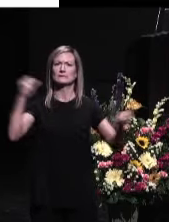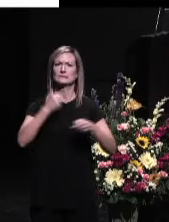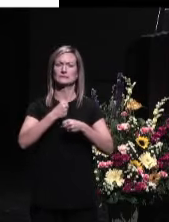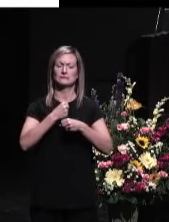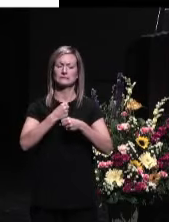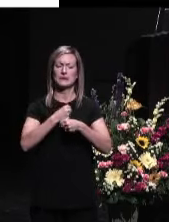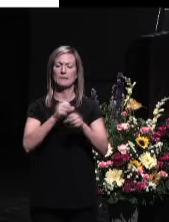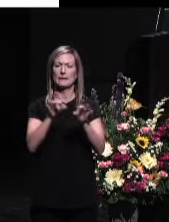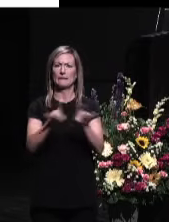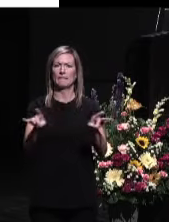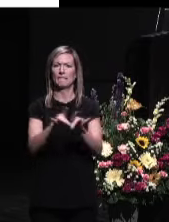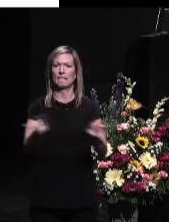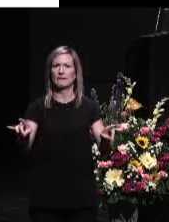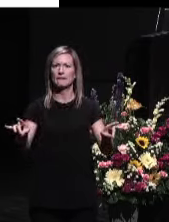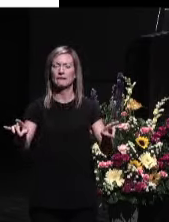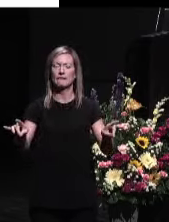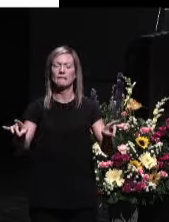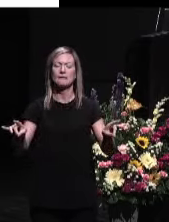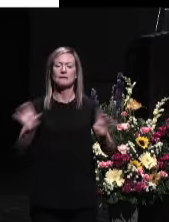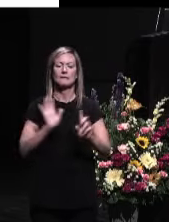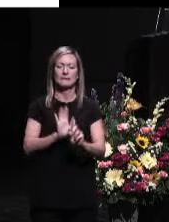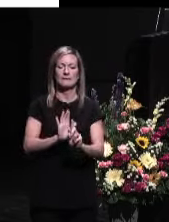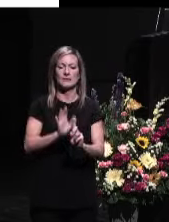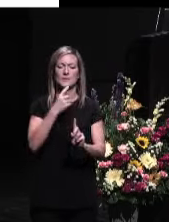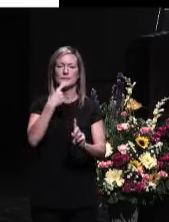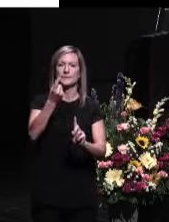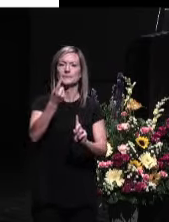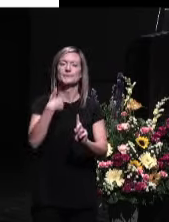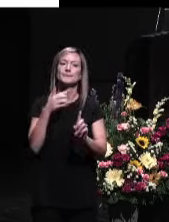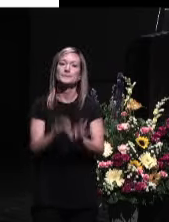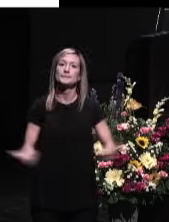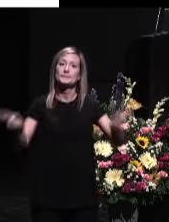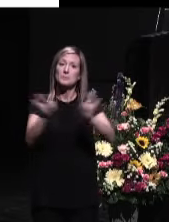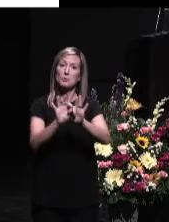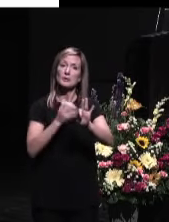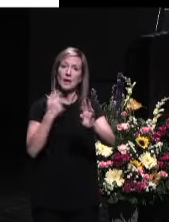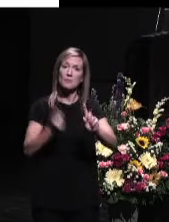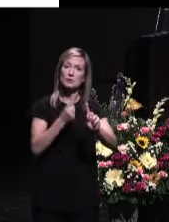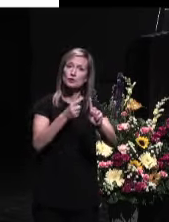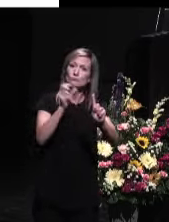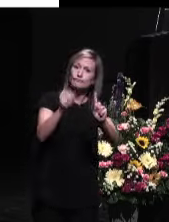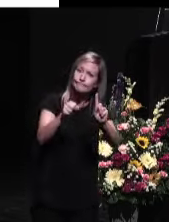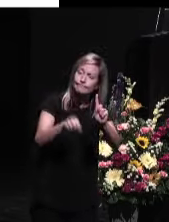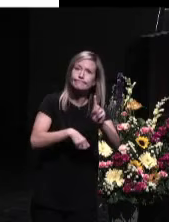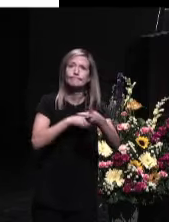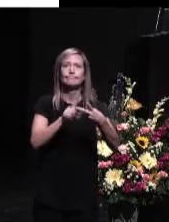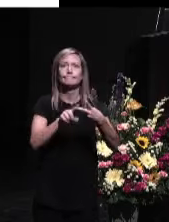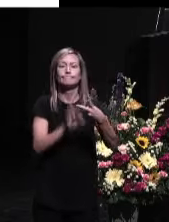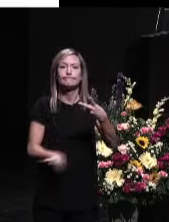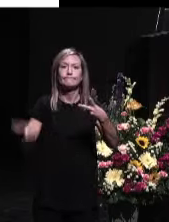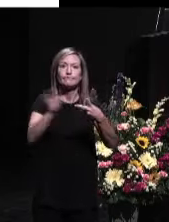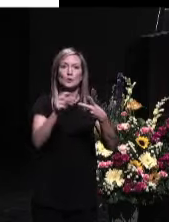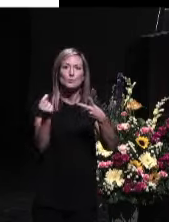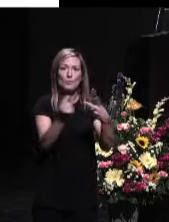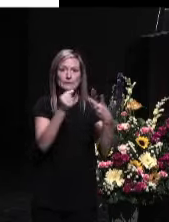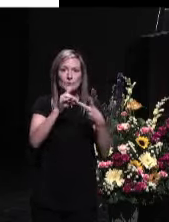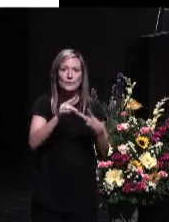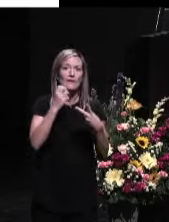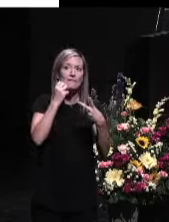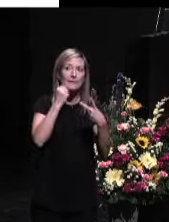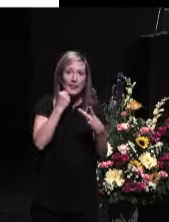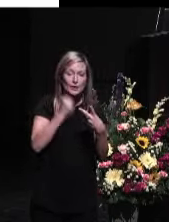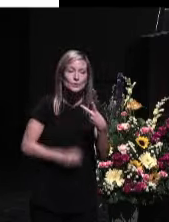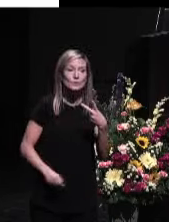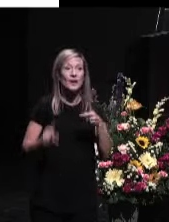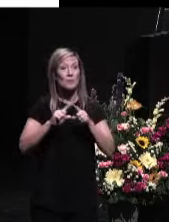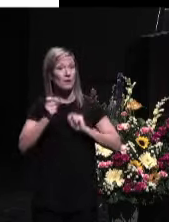but I've kind of converted it. And his statement was, as important as our mission is, important as everything we do in terms of our values,